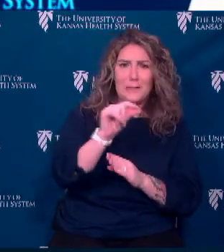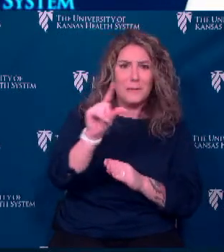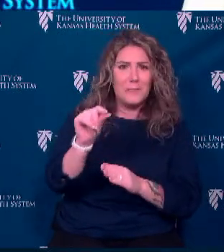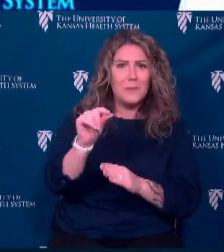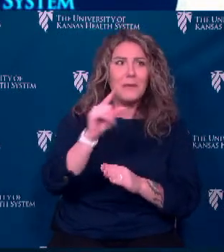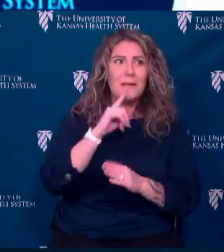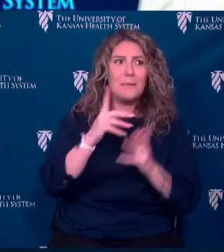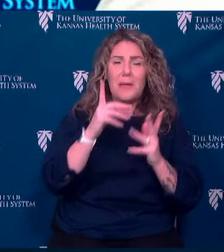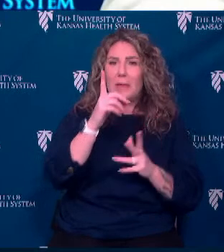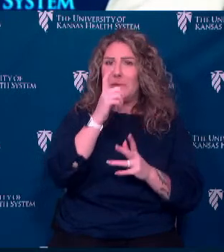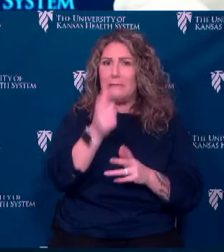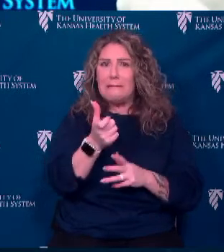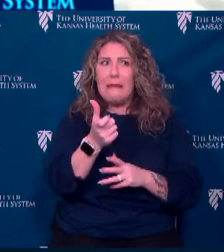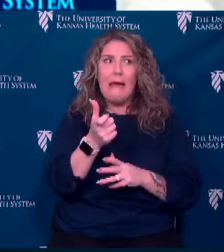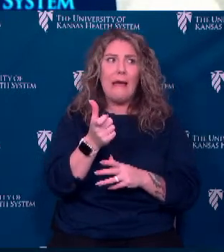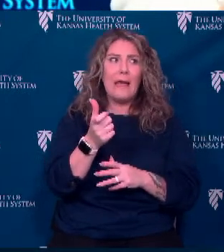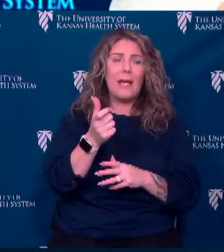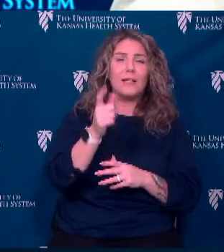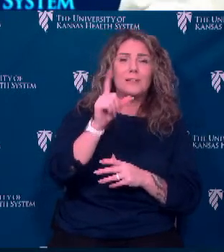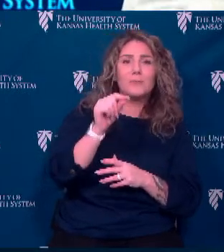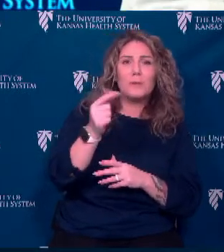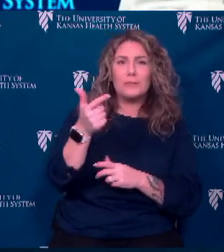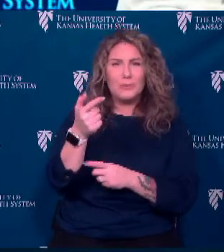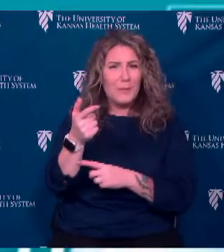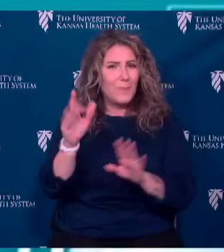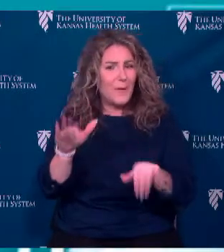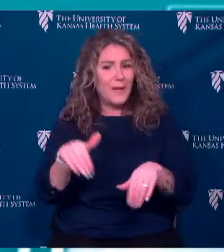man. How many did you have in 2020?